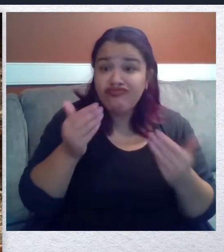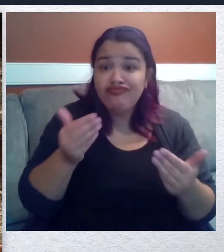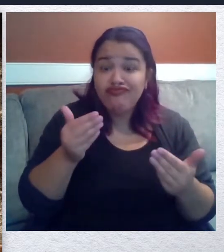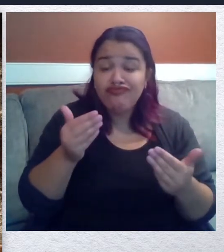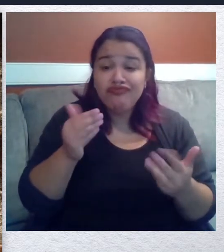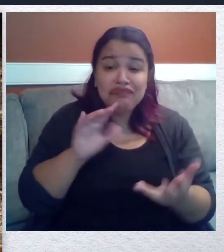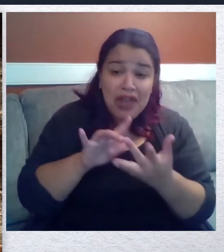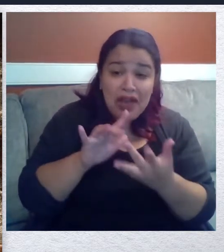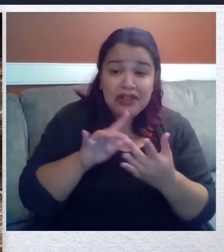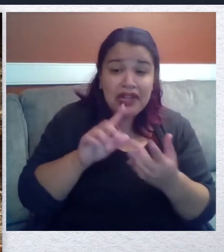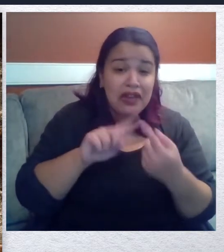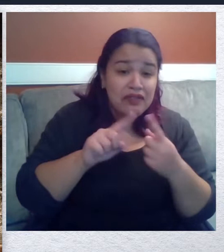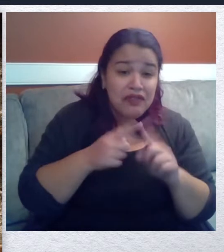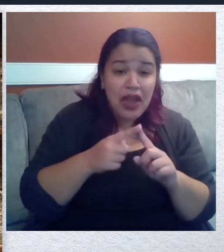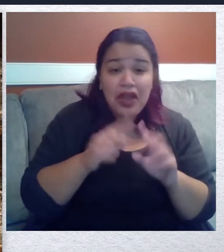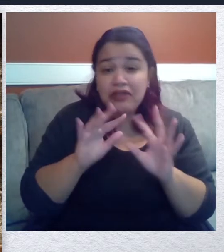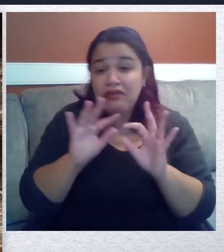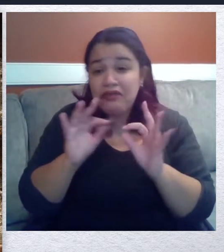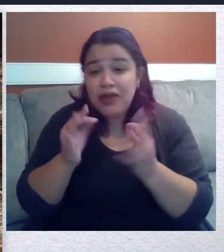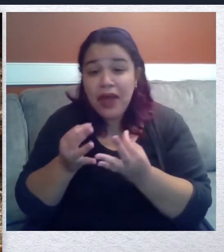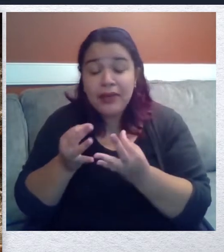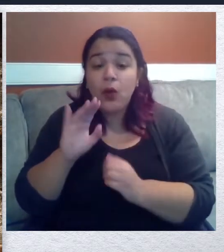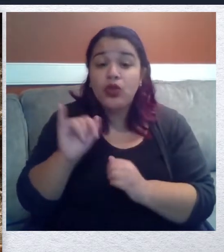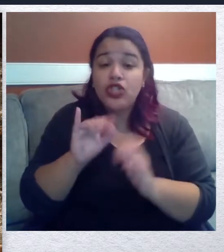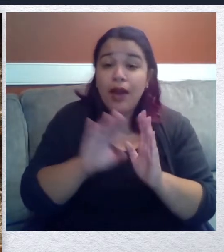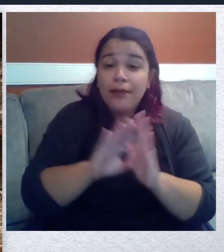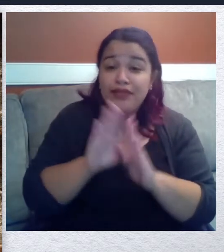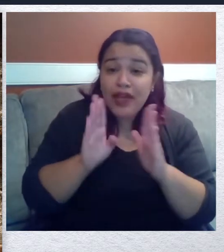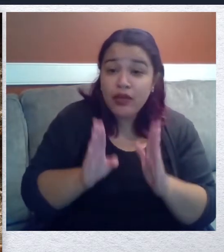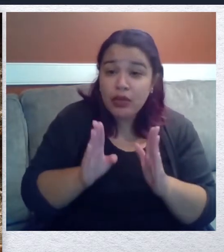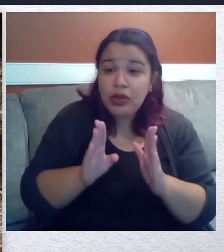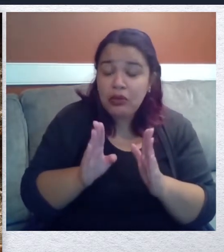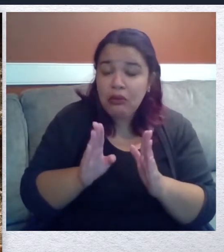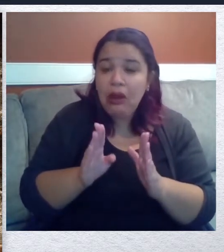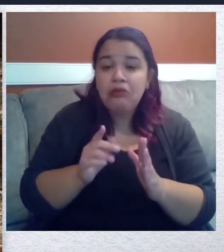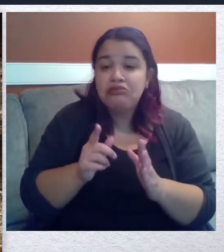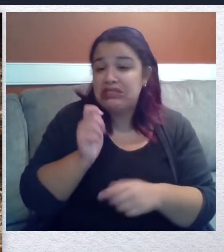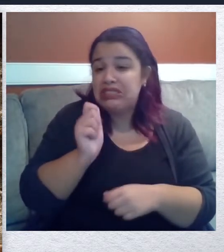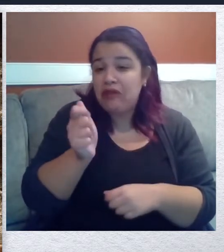job developer over the platform of your choice before your interview.